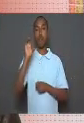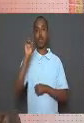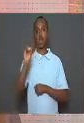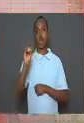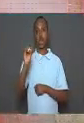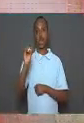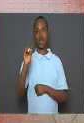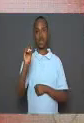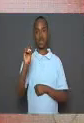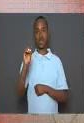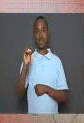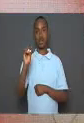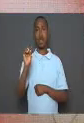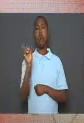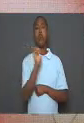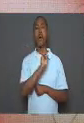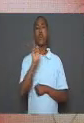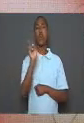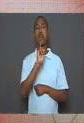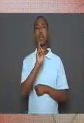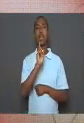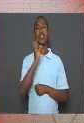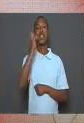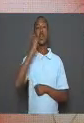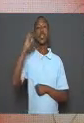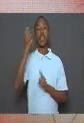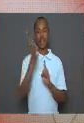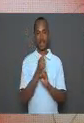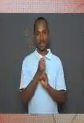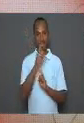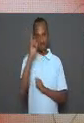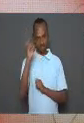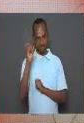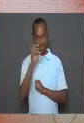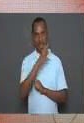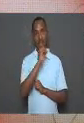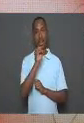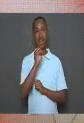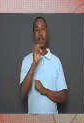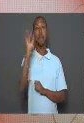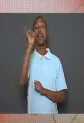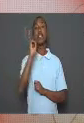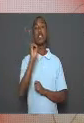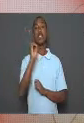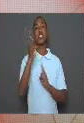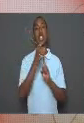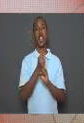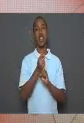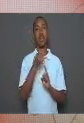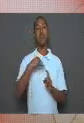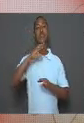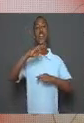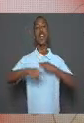oxygen, what will be the theoretical yield and percentage yield of the